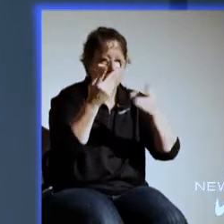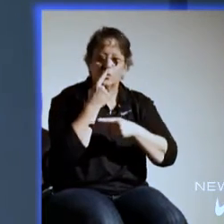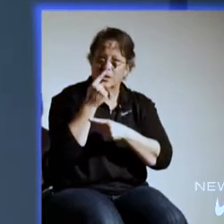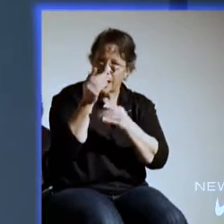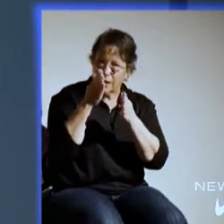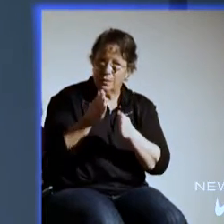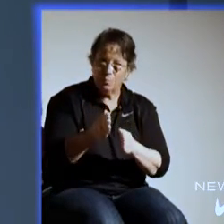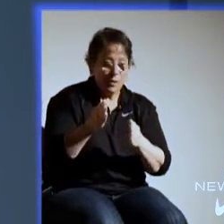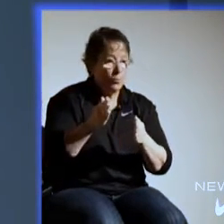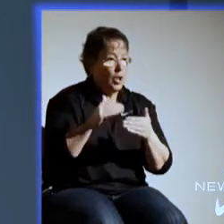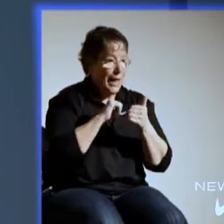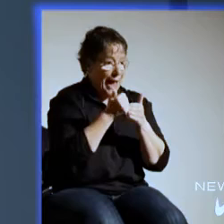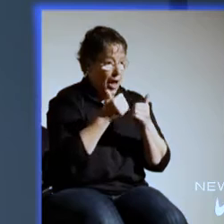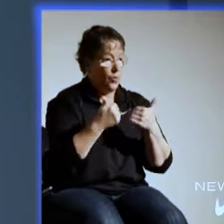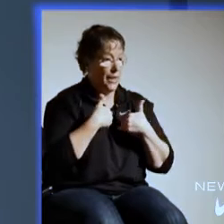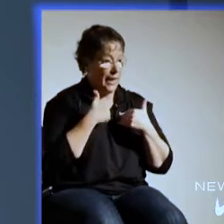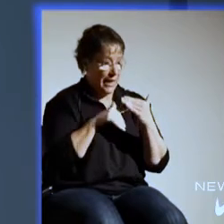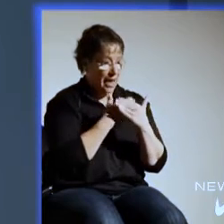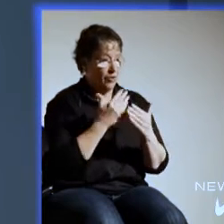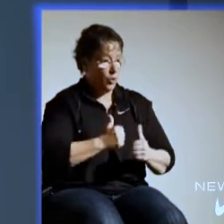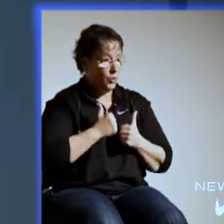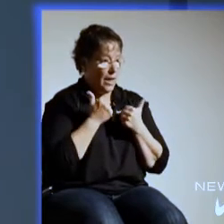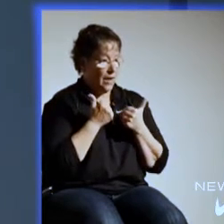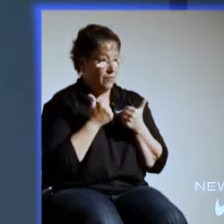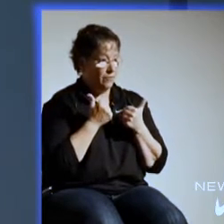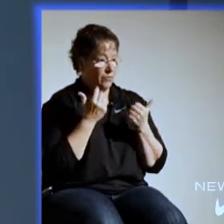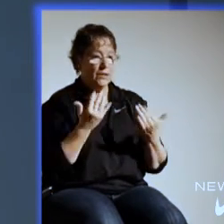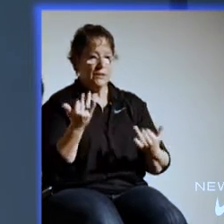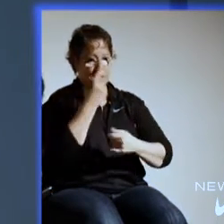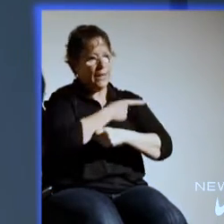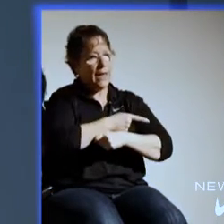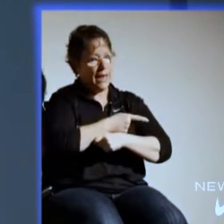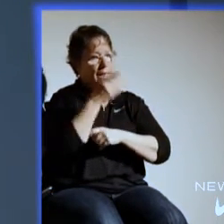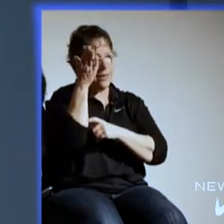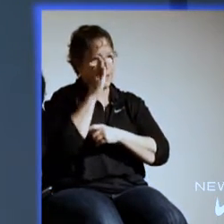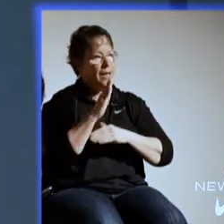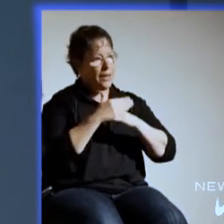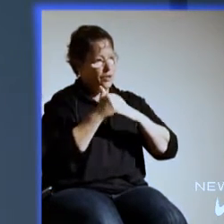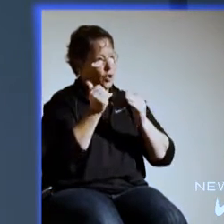Today, God's still calling people to follow him.